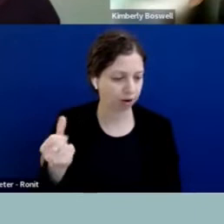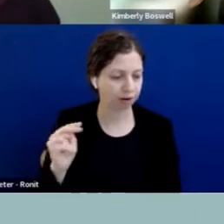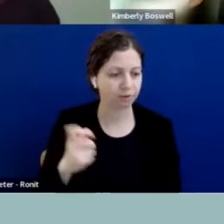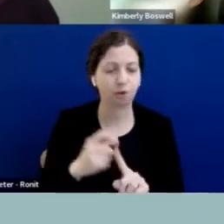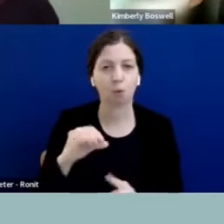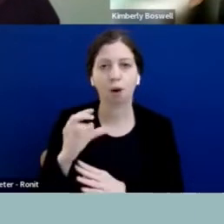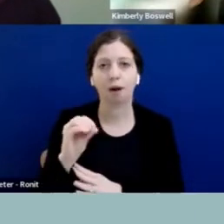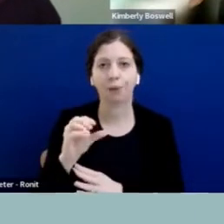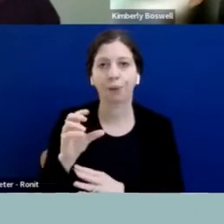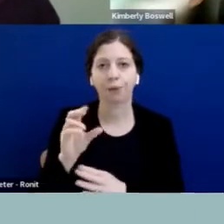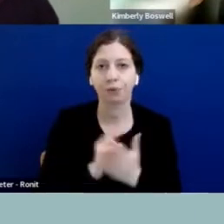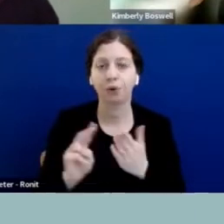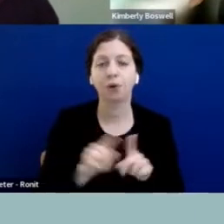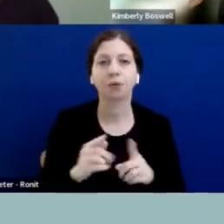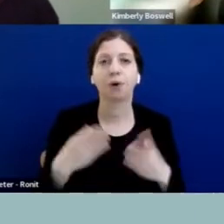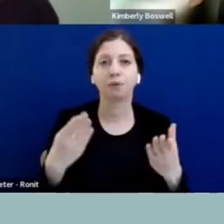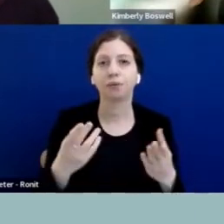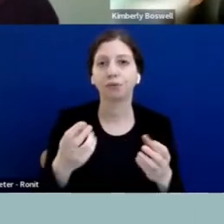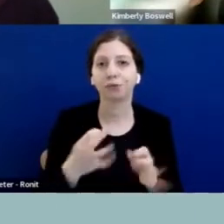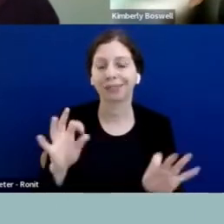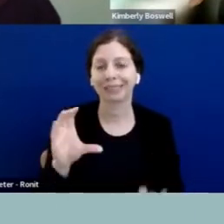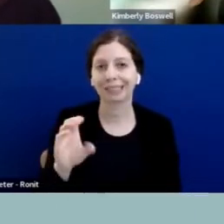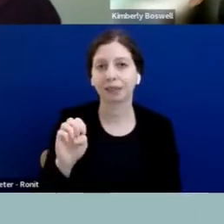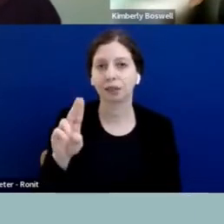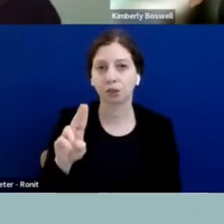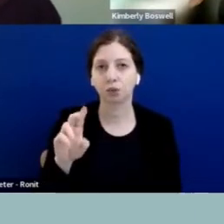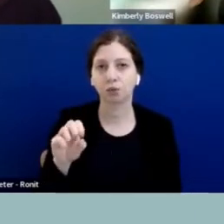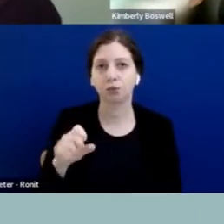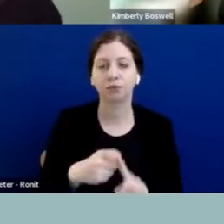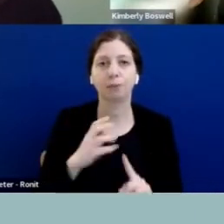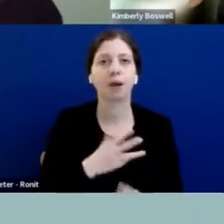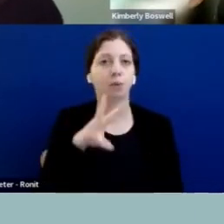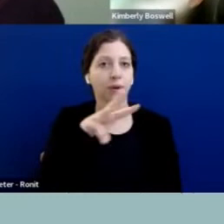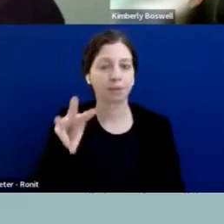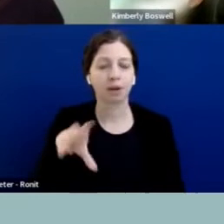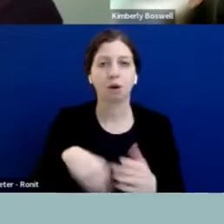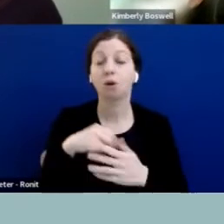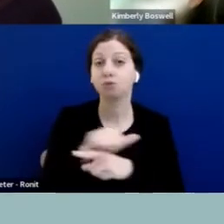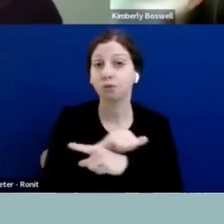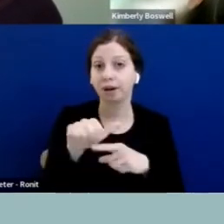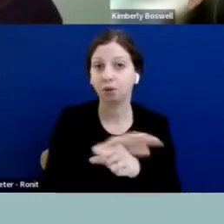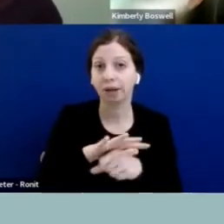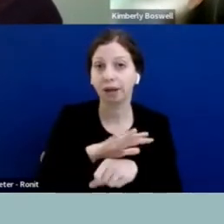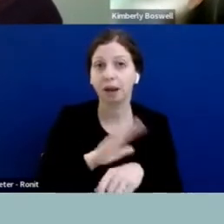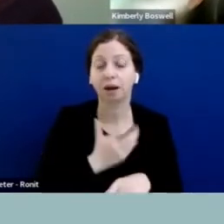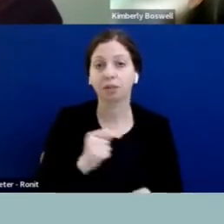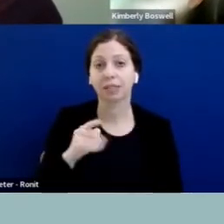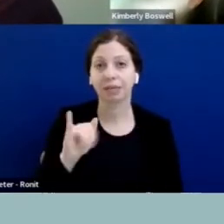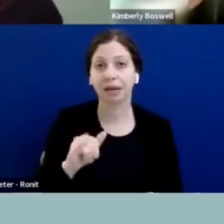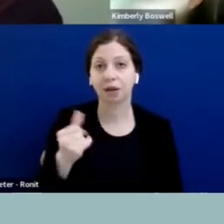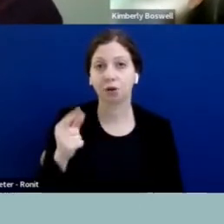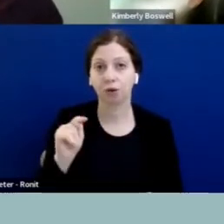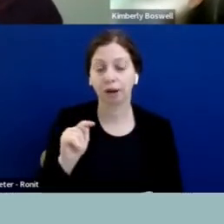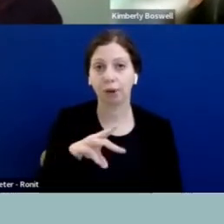We also offered free CEUs as well from our website. All trainings were located on our TBI grant website,